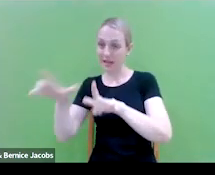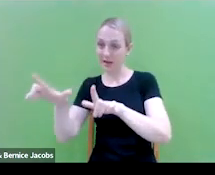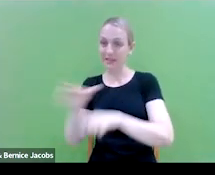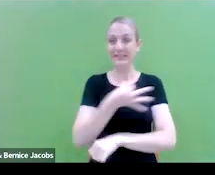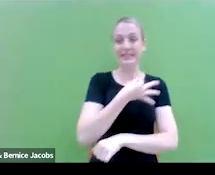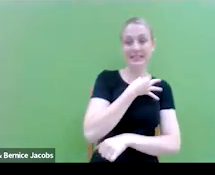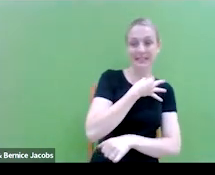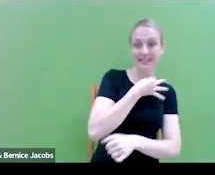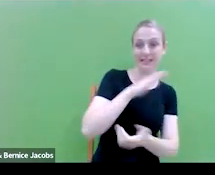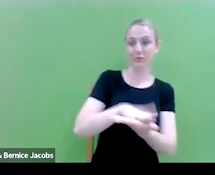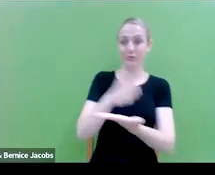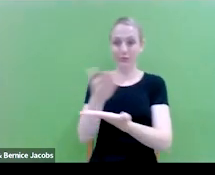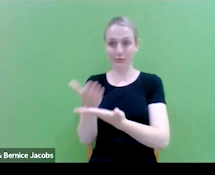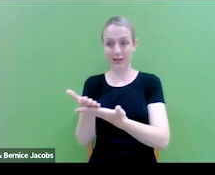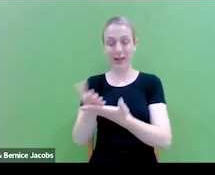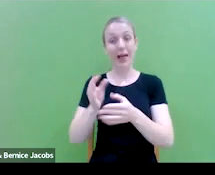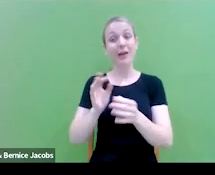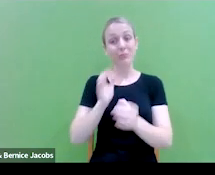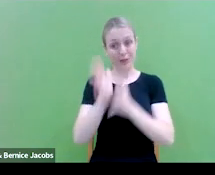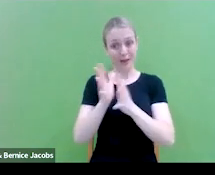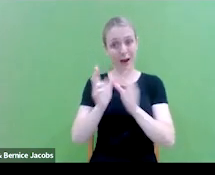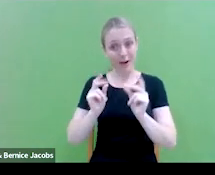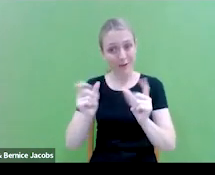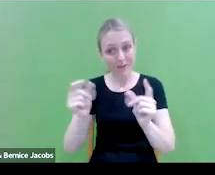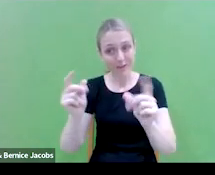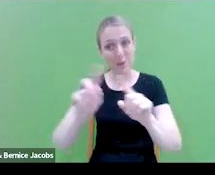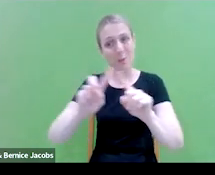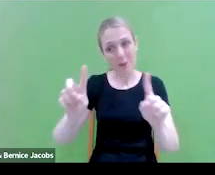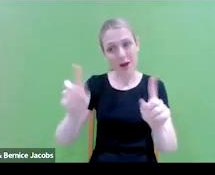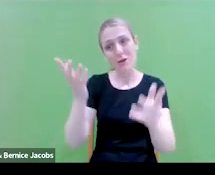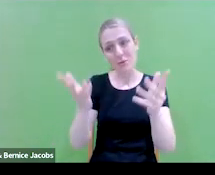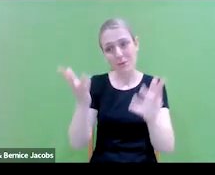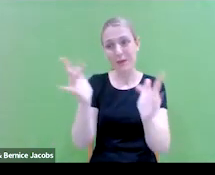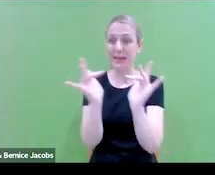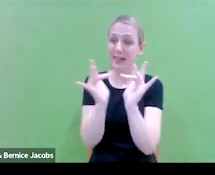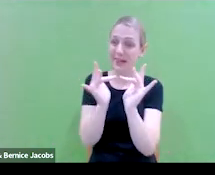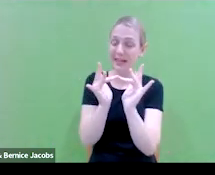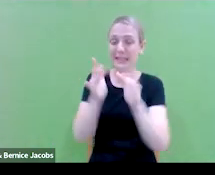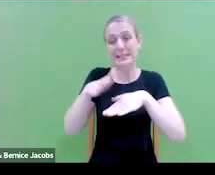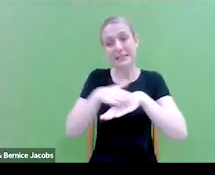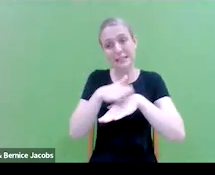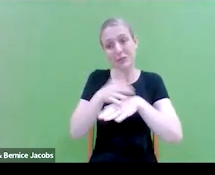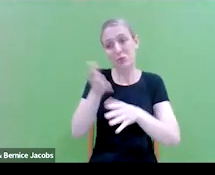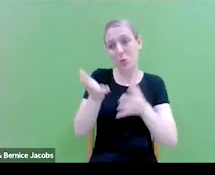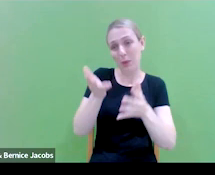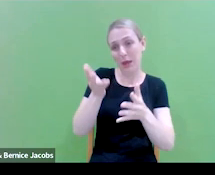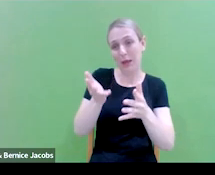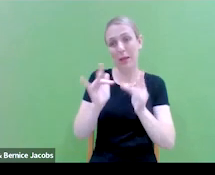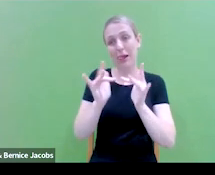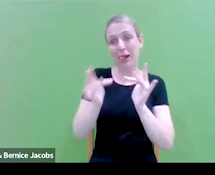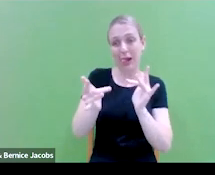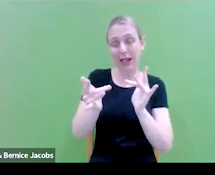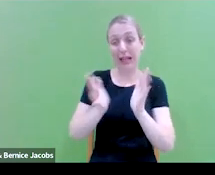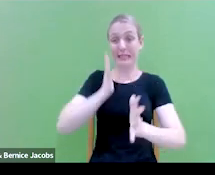the interpreters can sign very fast, but because of internet connections not being always reliable, fast signing